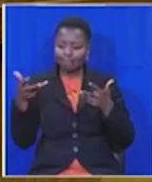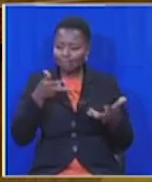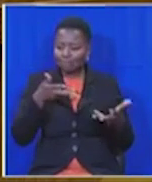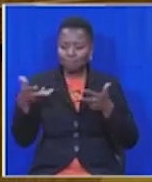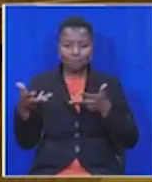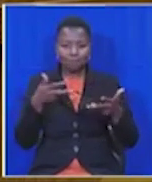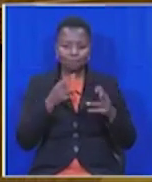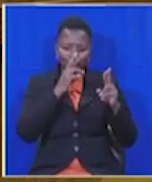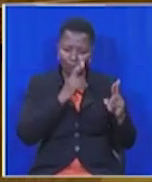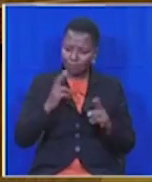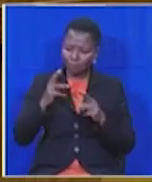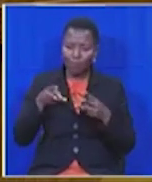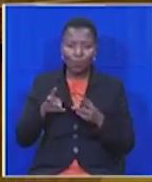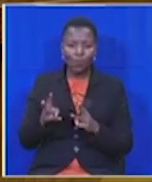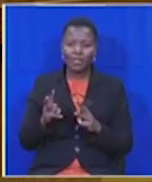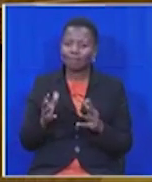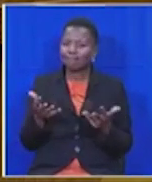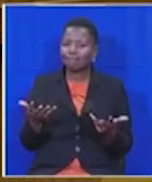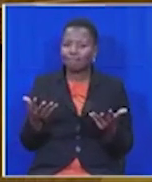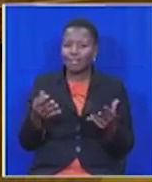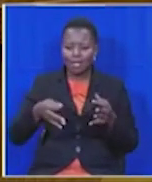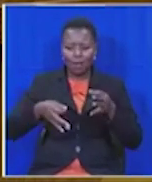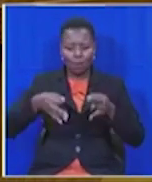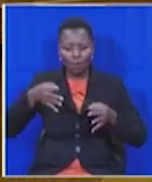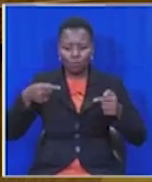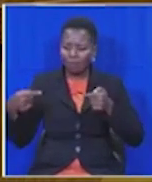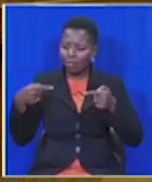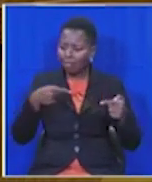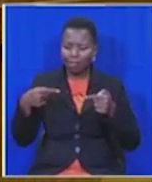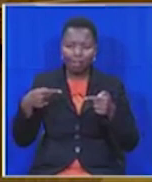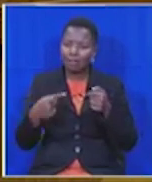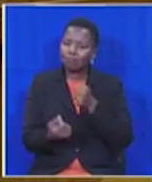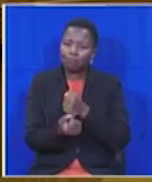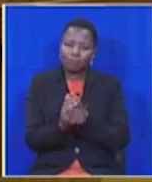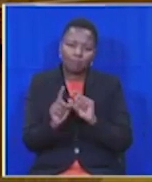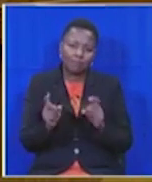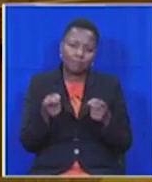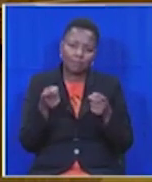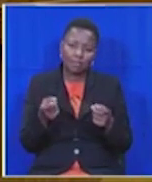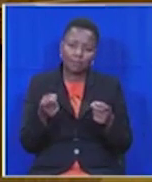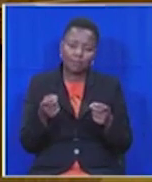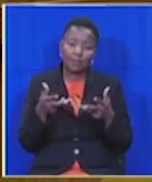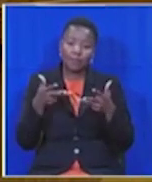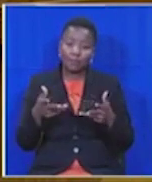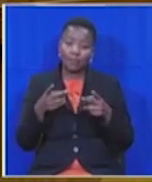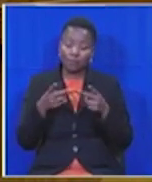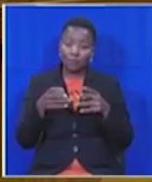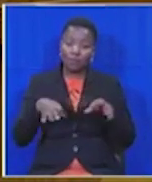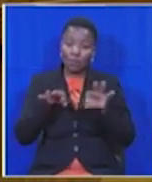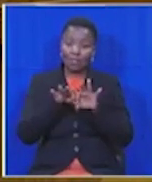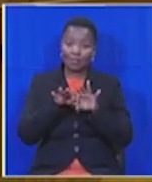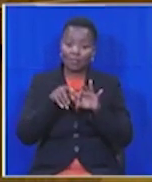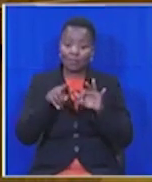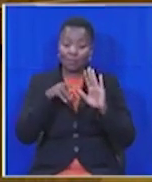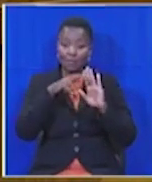any meaningful political debate in this chamber. Therefore, respect of the rules will